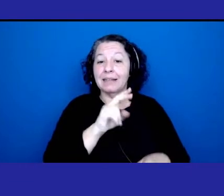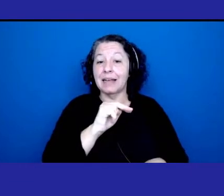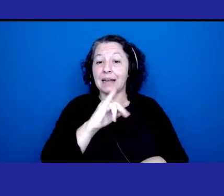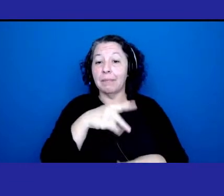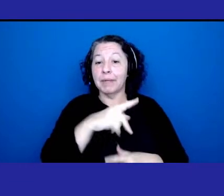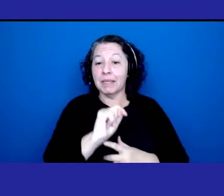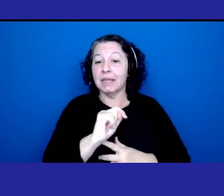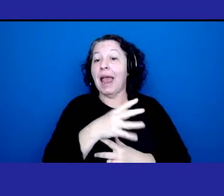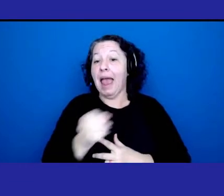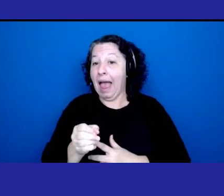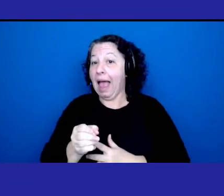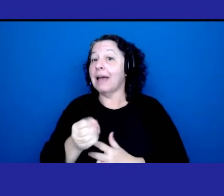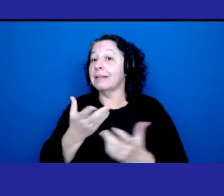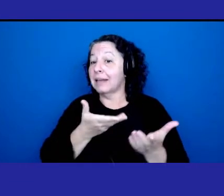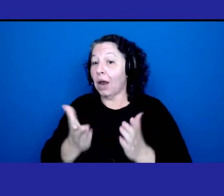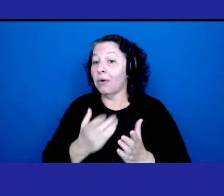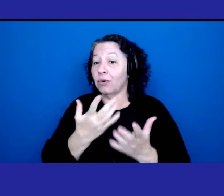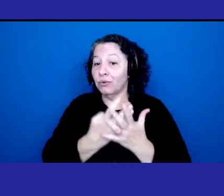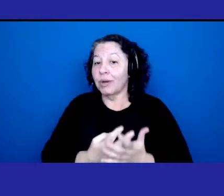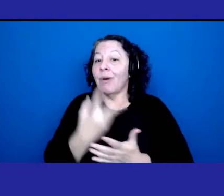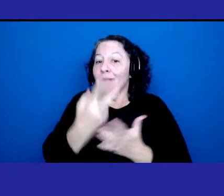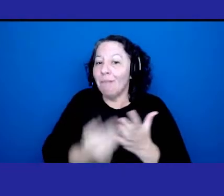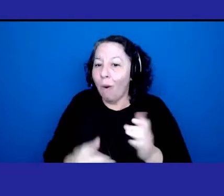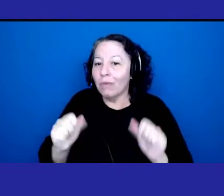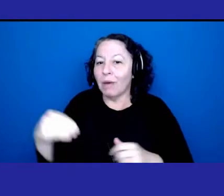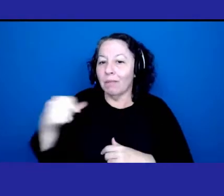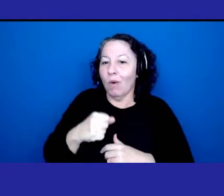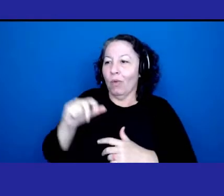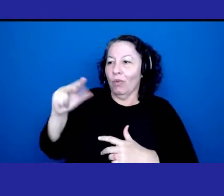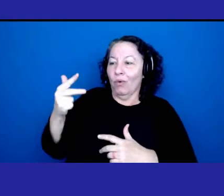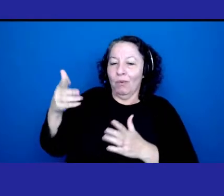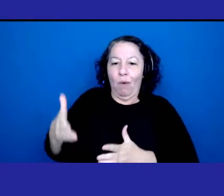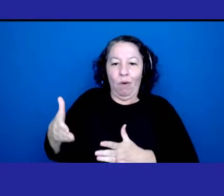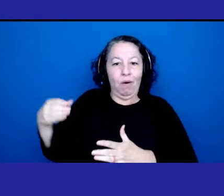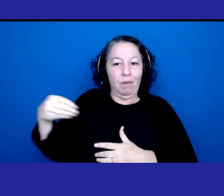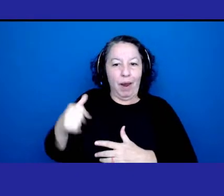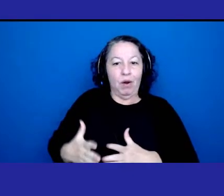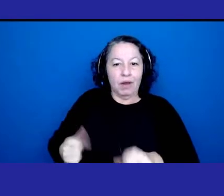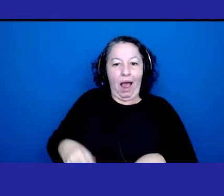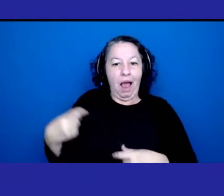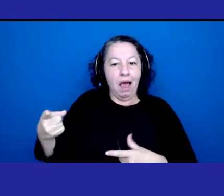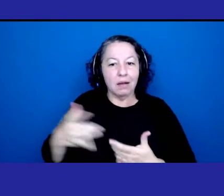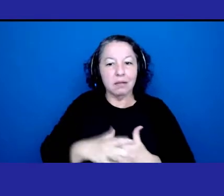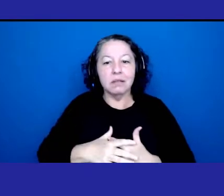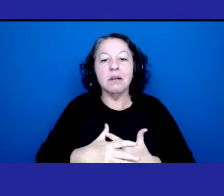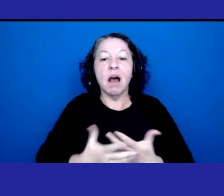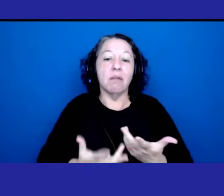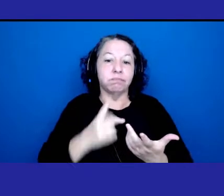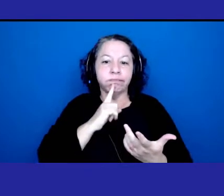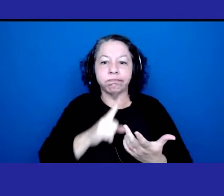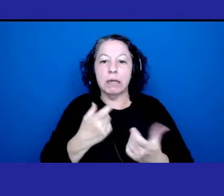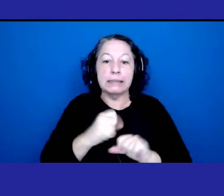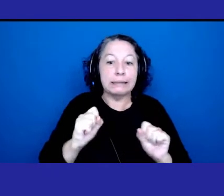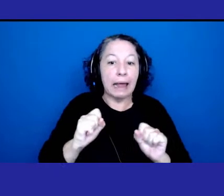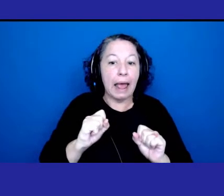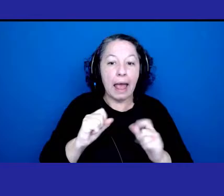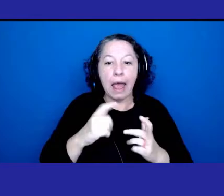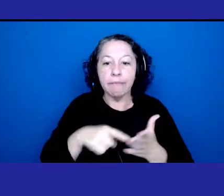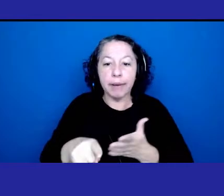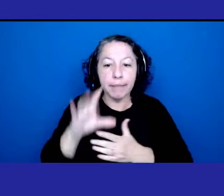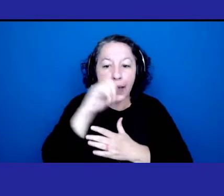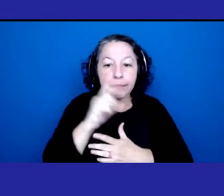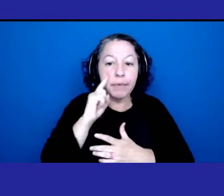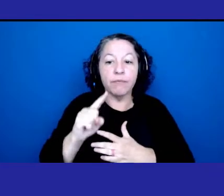payers. A conservative payment estimate for the top CPT reimbursed shows that